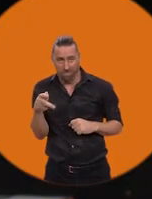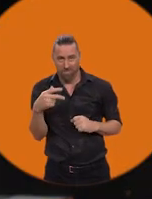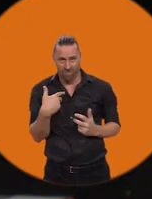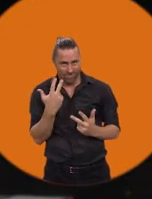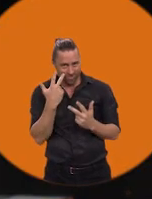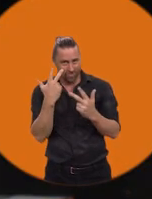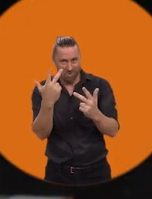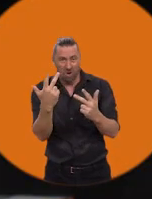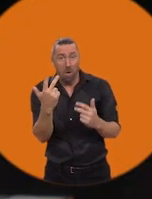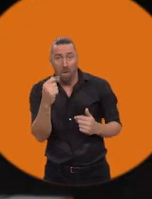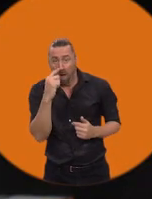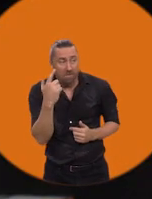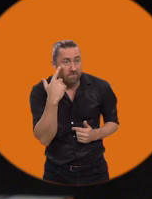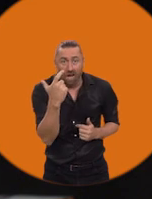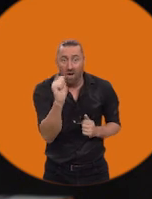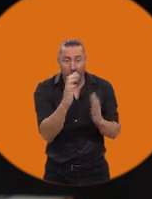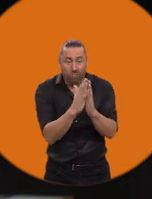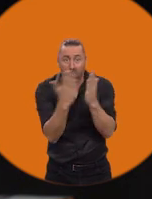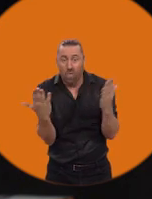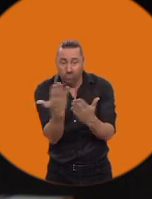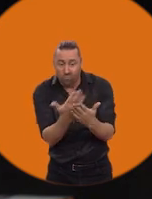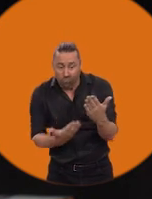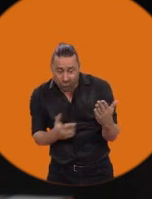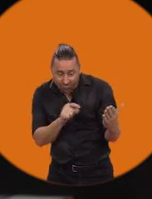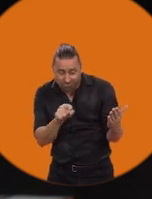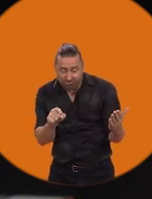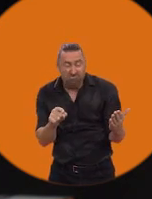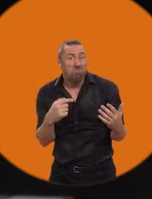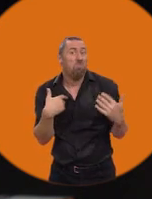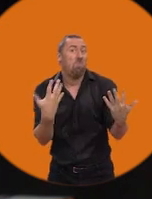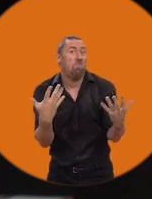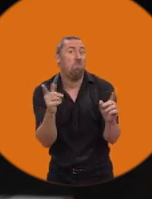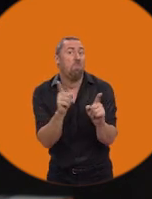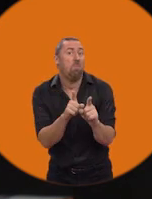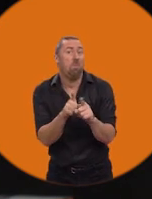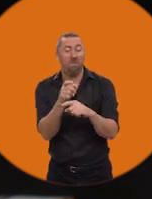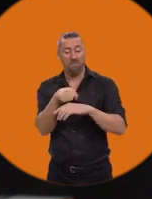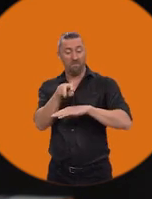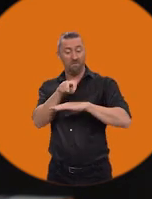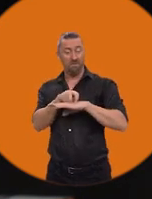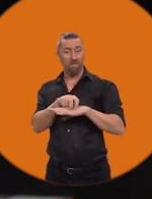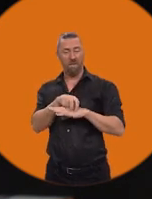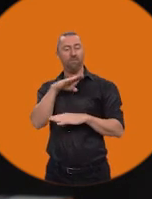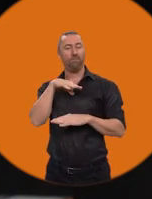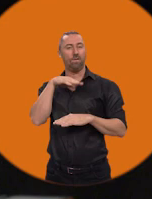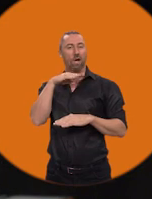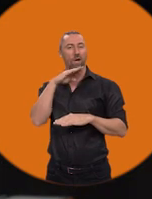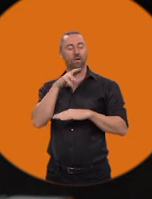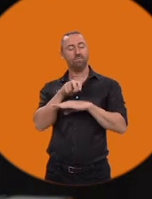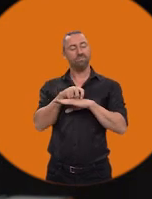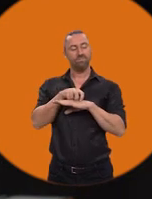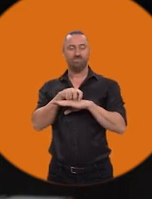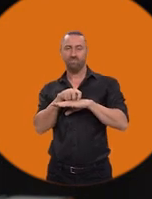characters that you might find in your books. Here we have a slippery green tree